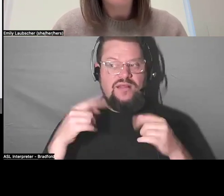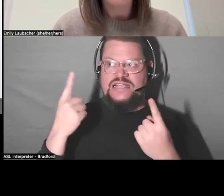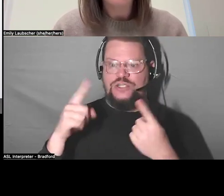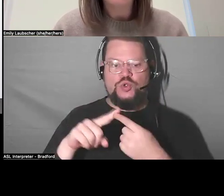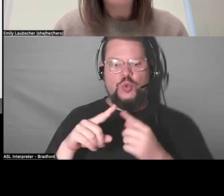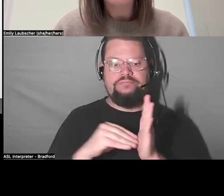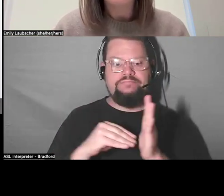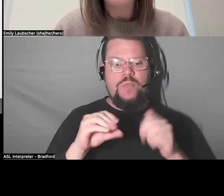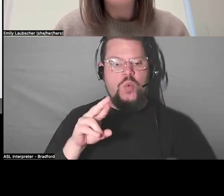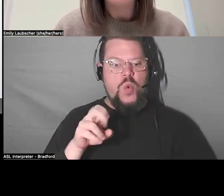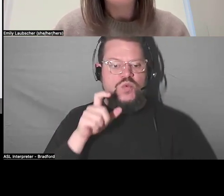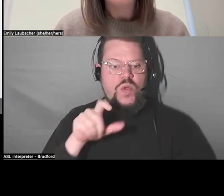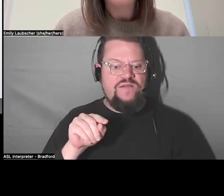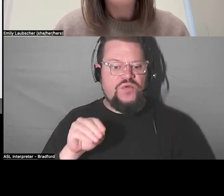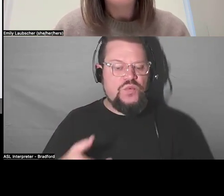core.